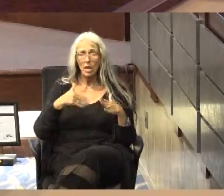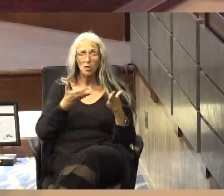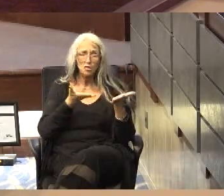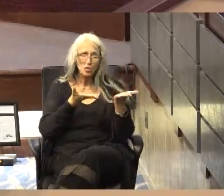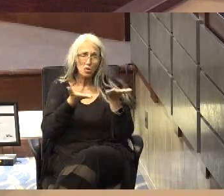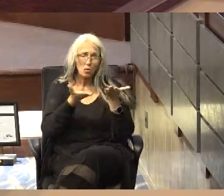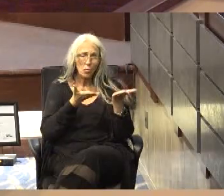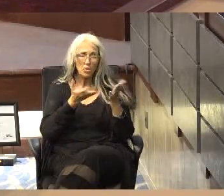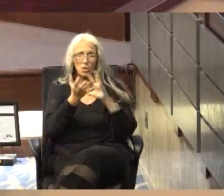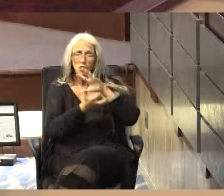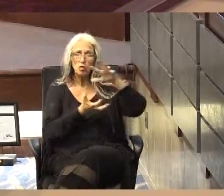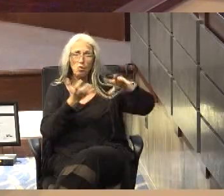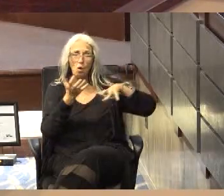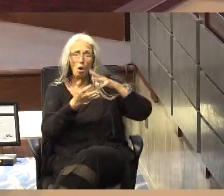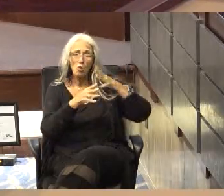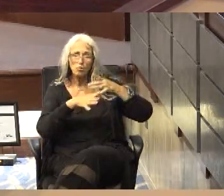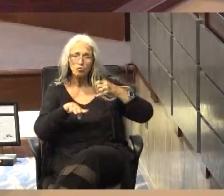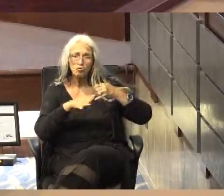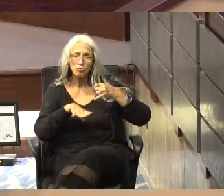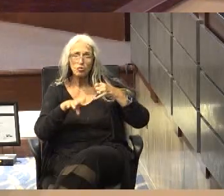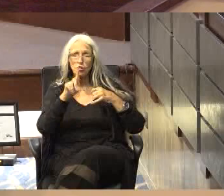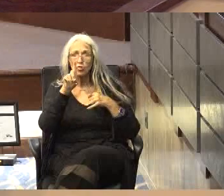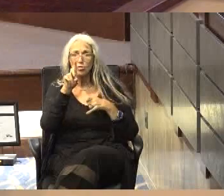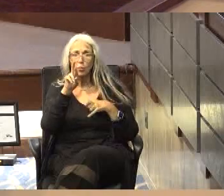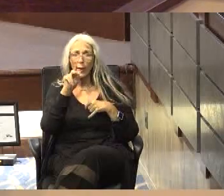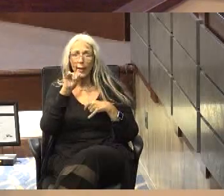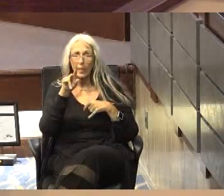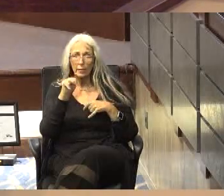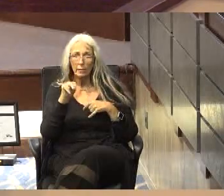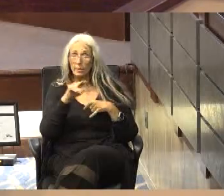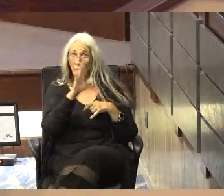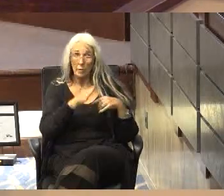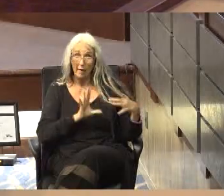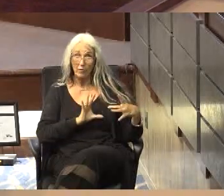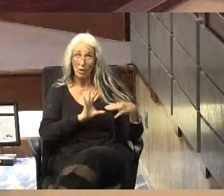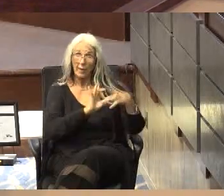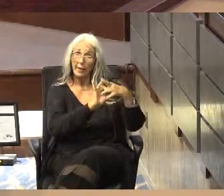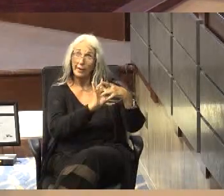and haven't been or were never connected, those that